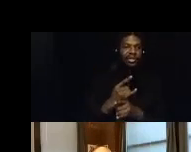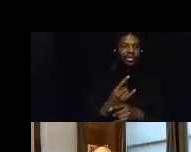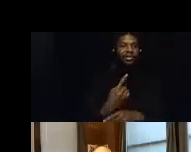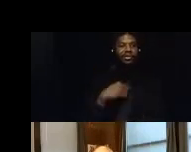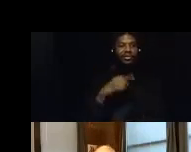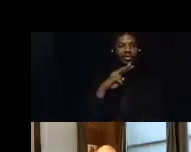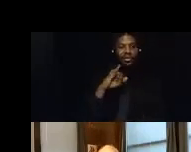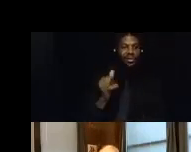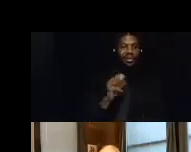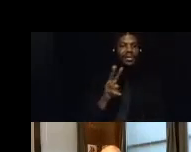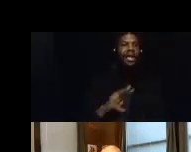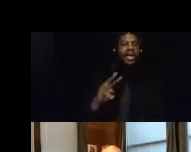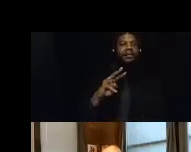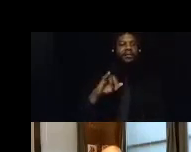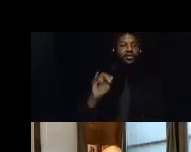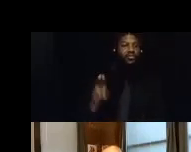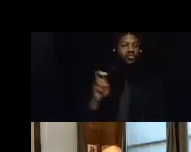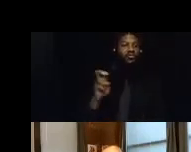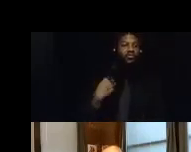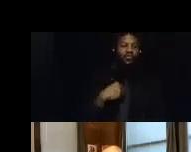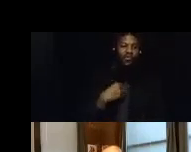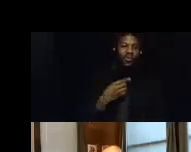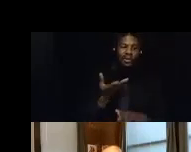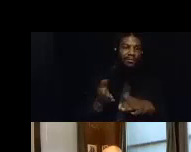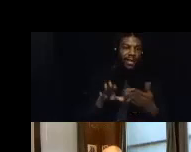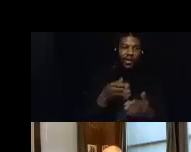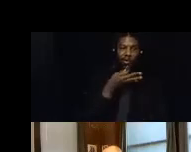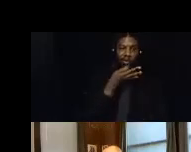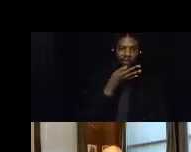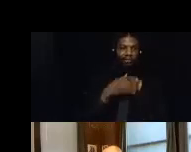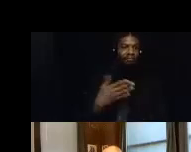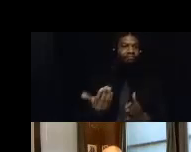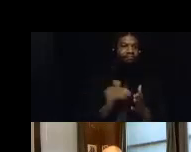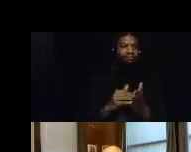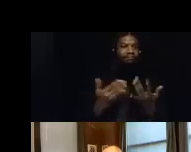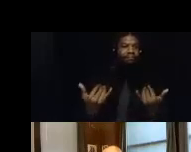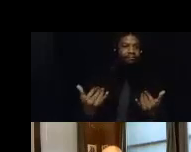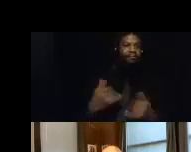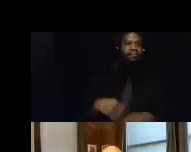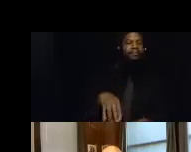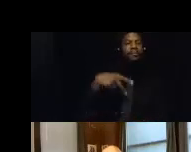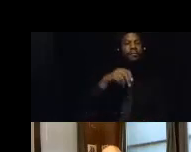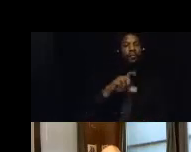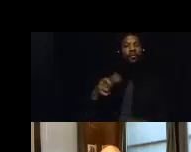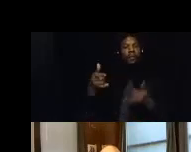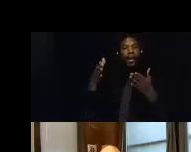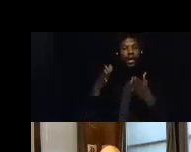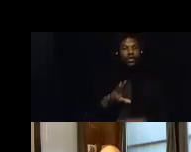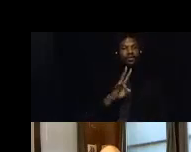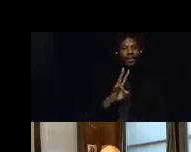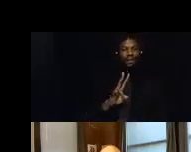The pool players, 7 at the golden shovel. We real cool, we